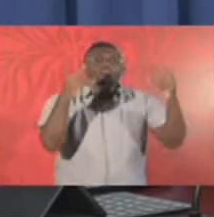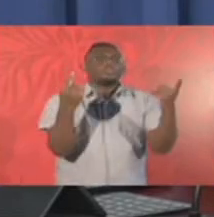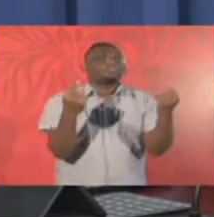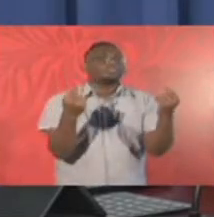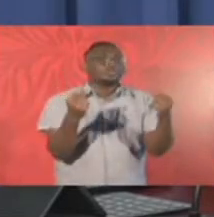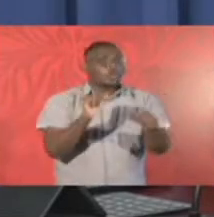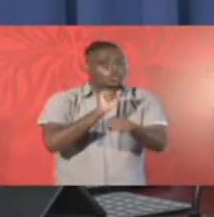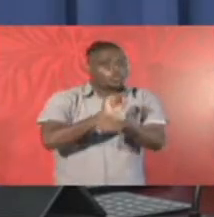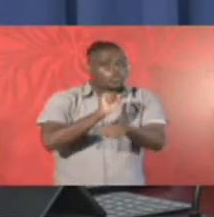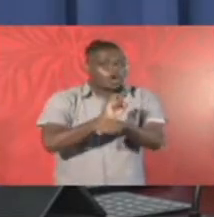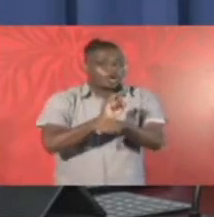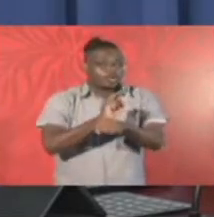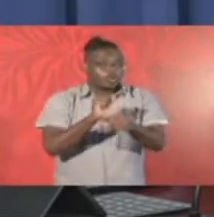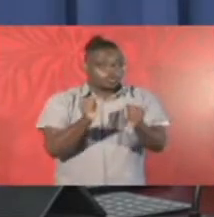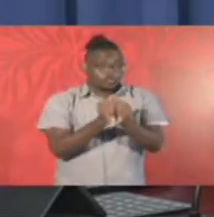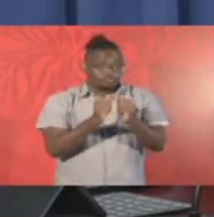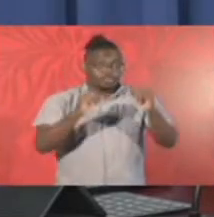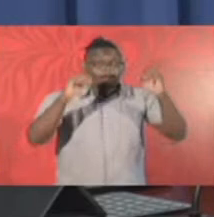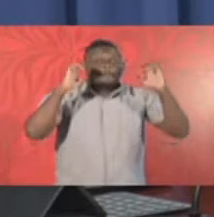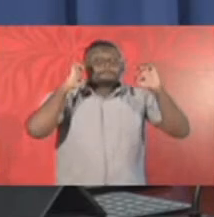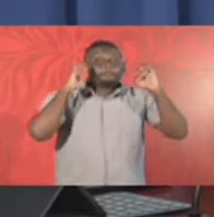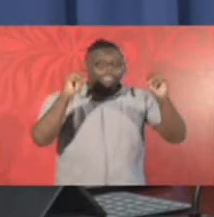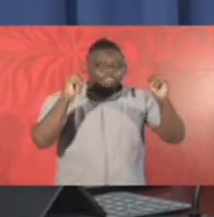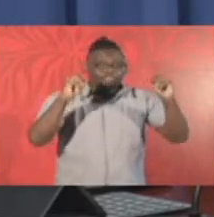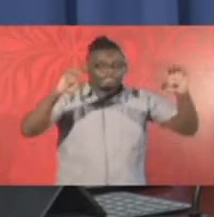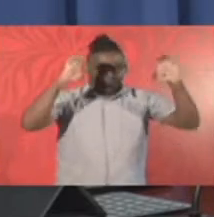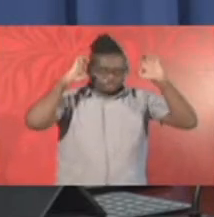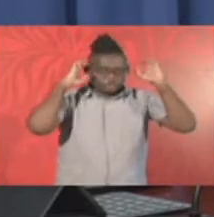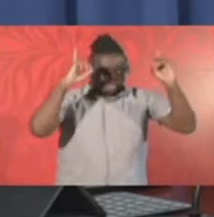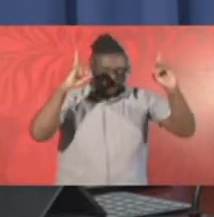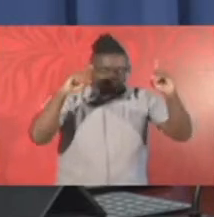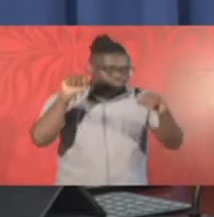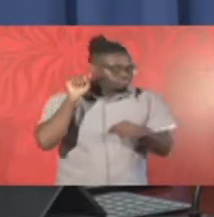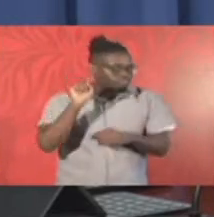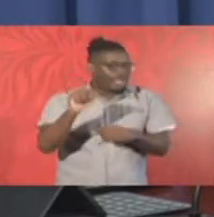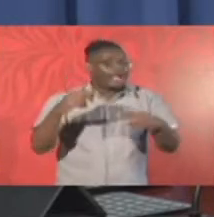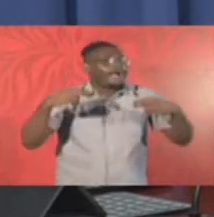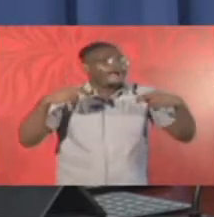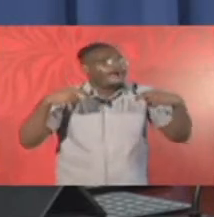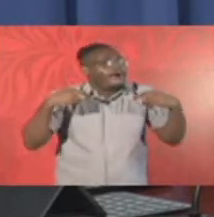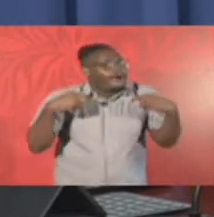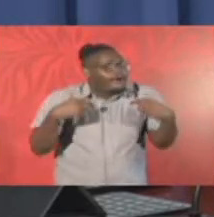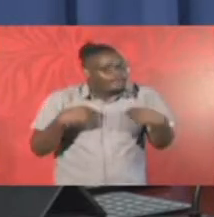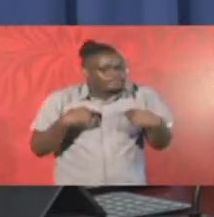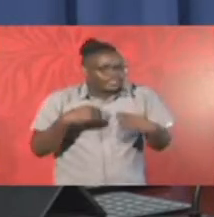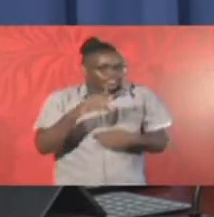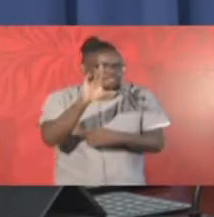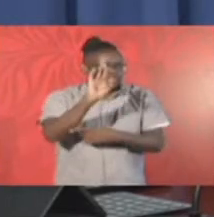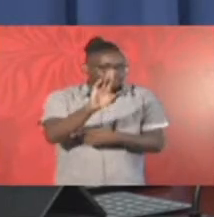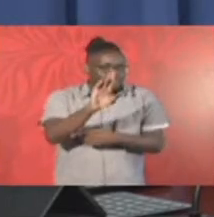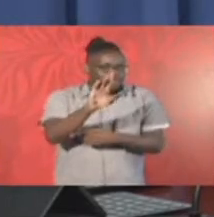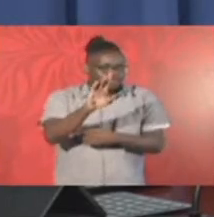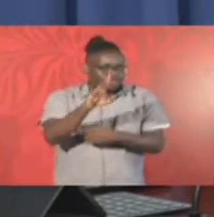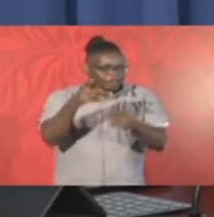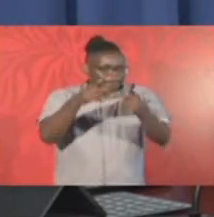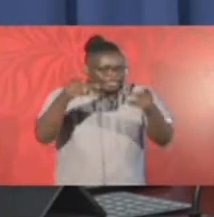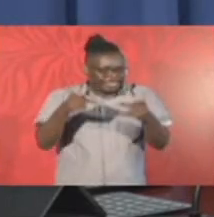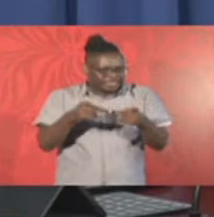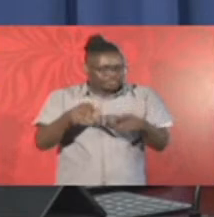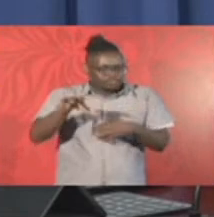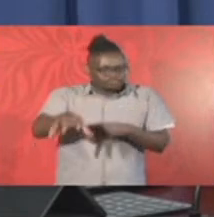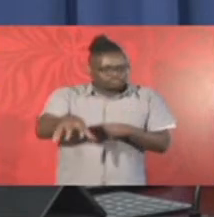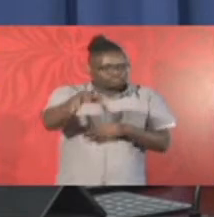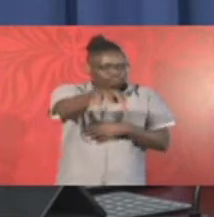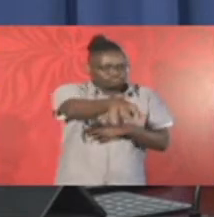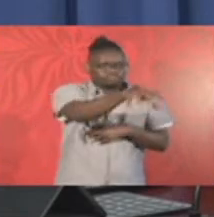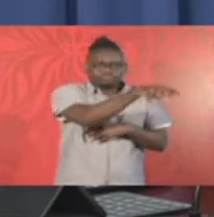and my colleague to have on a rolling basis in the 7 education districts, I believe there are, that we